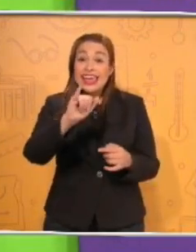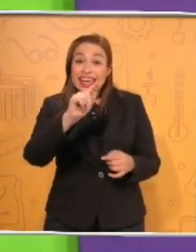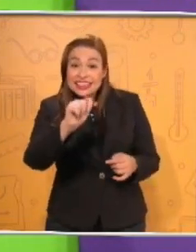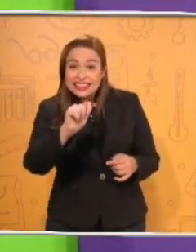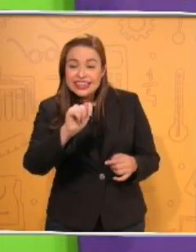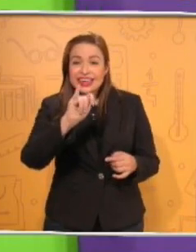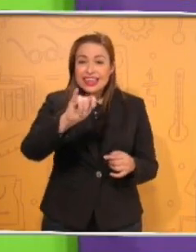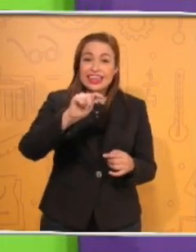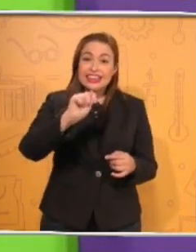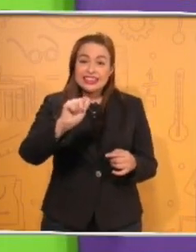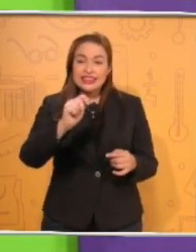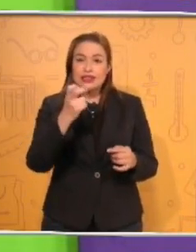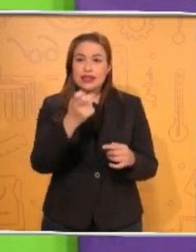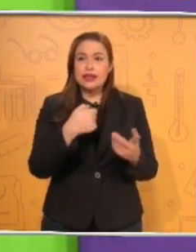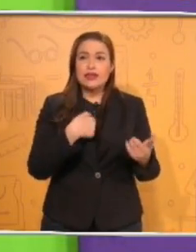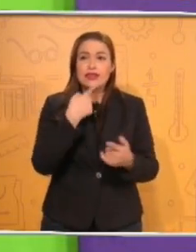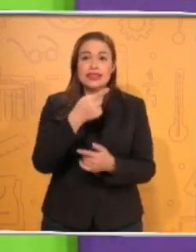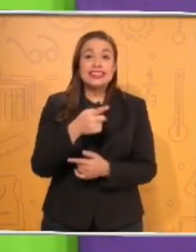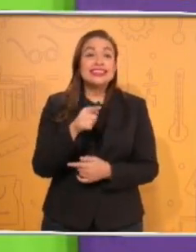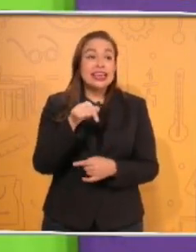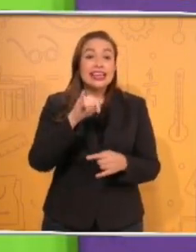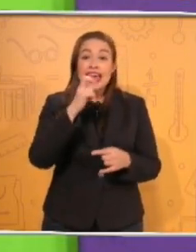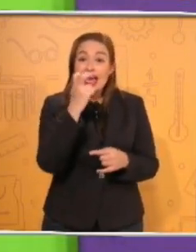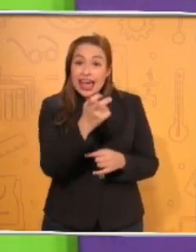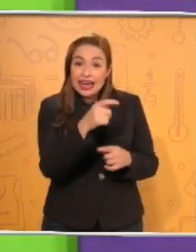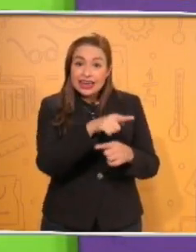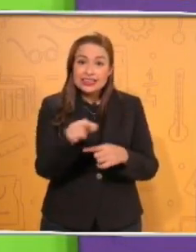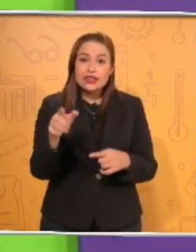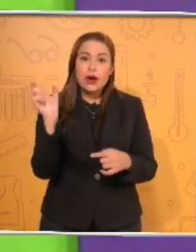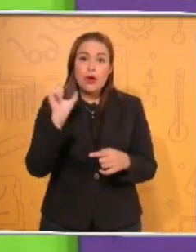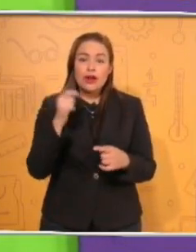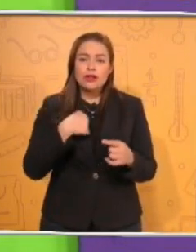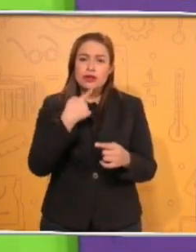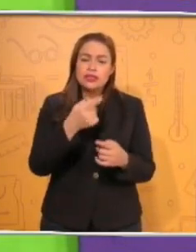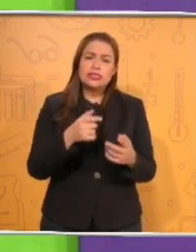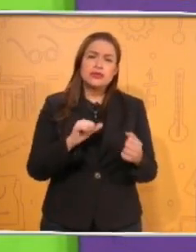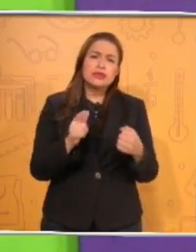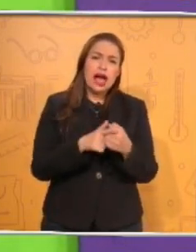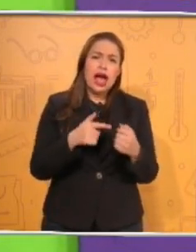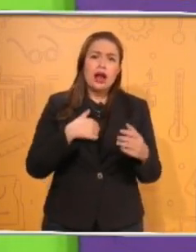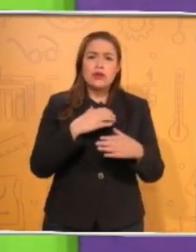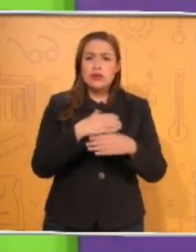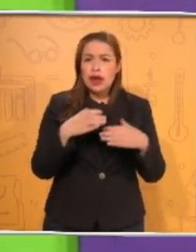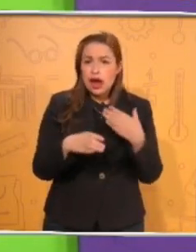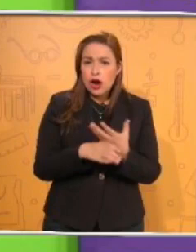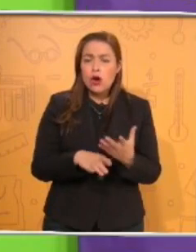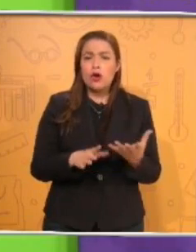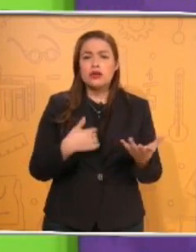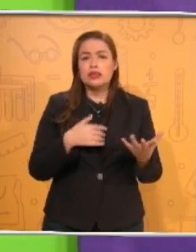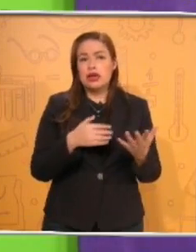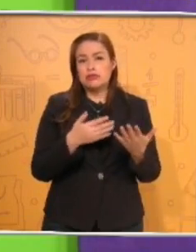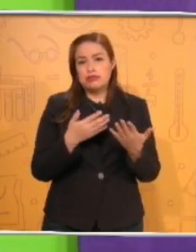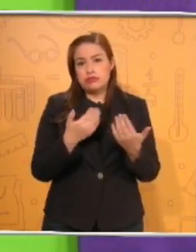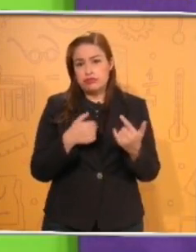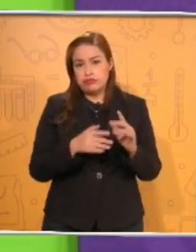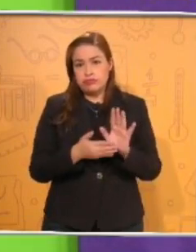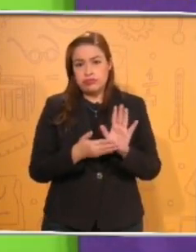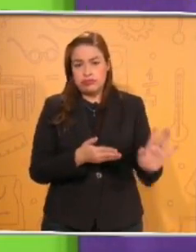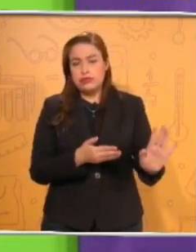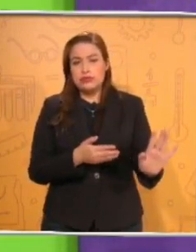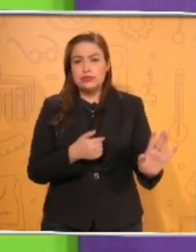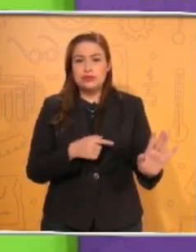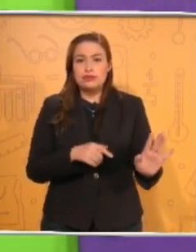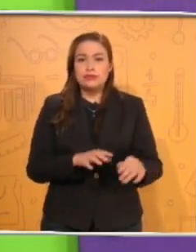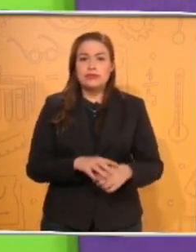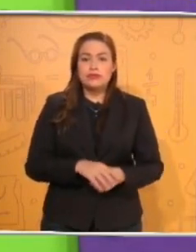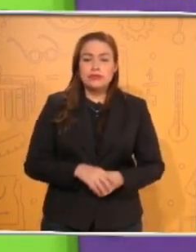You're right. When we want to talk about an object or an animal. Well,